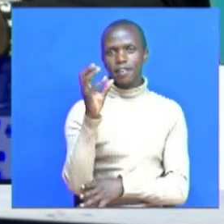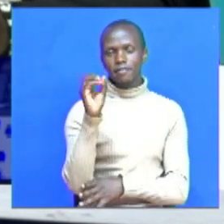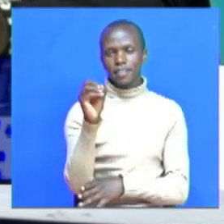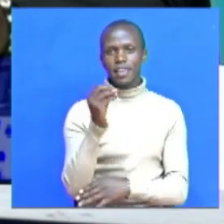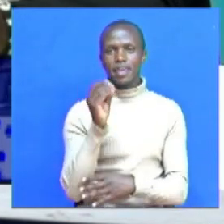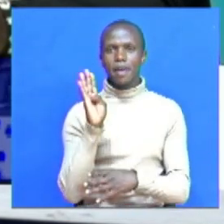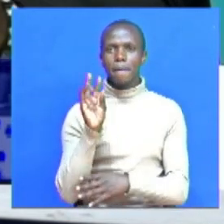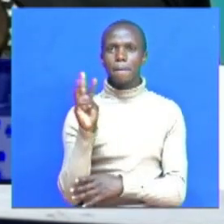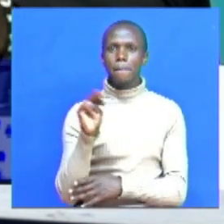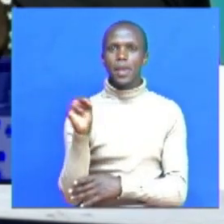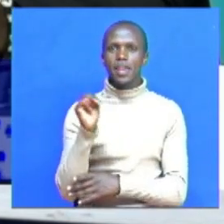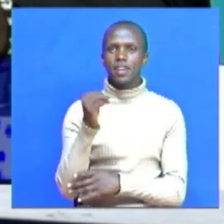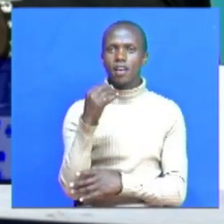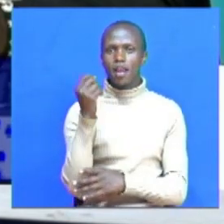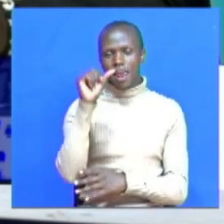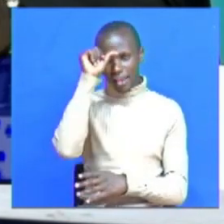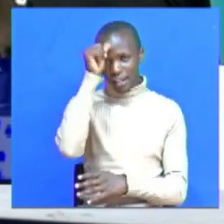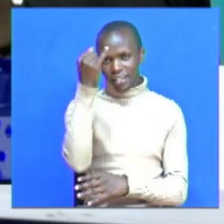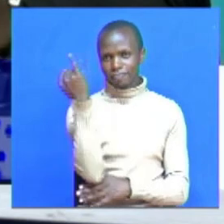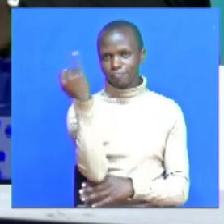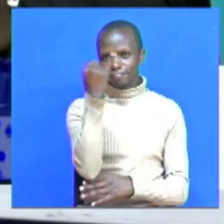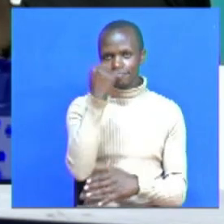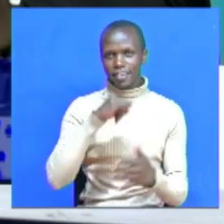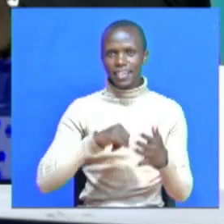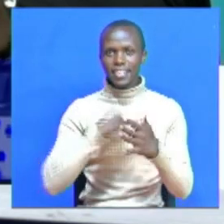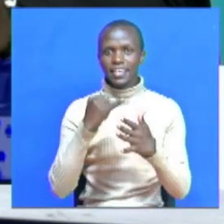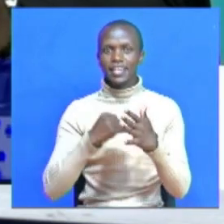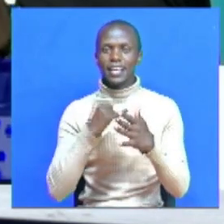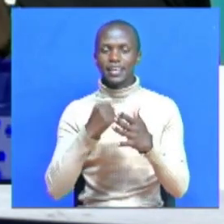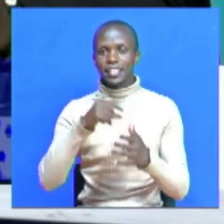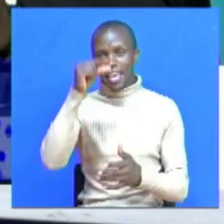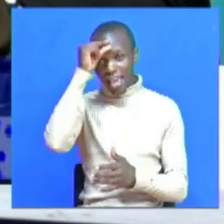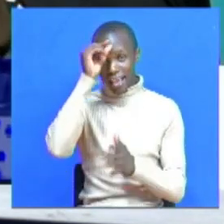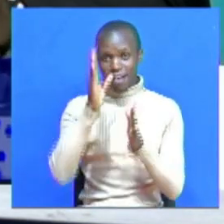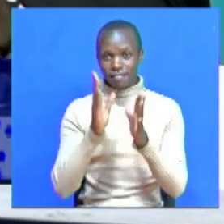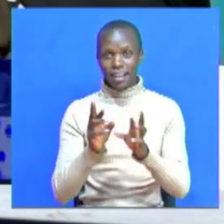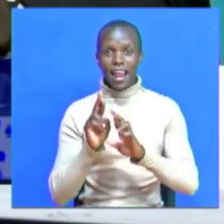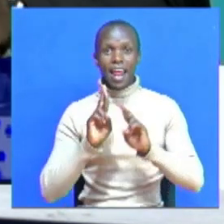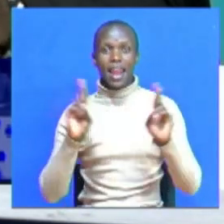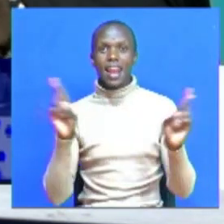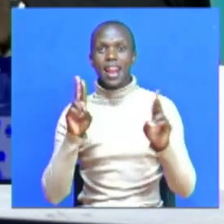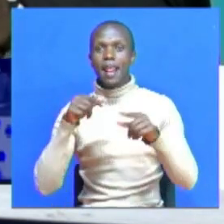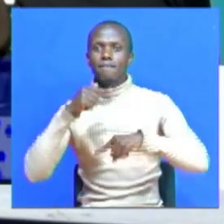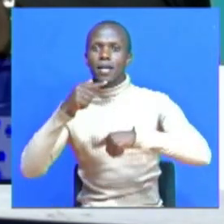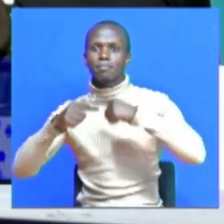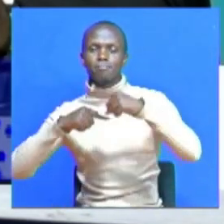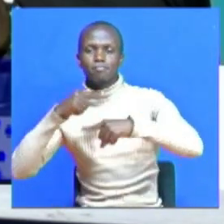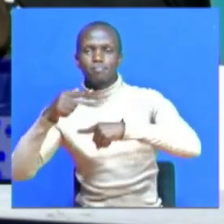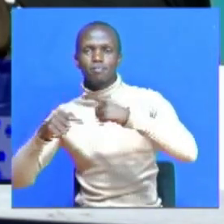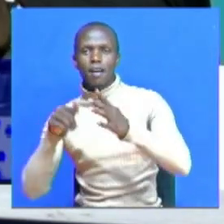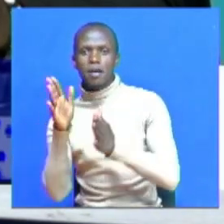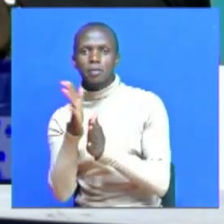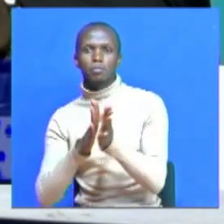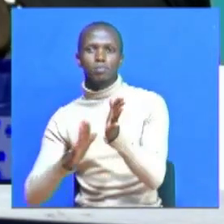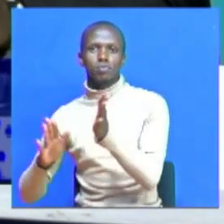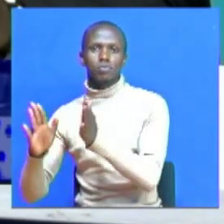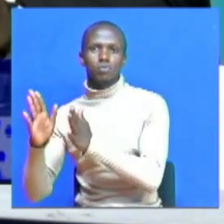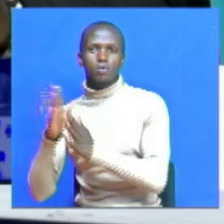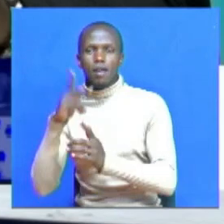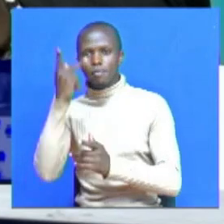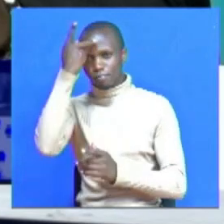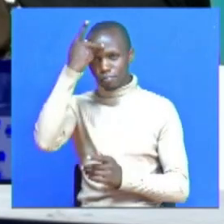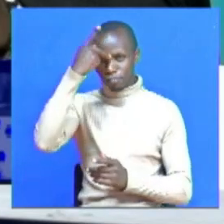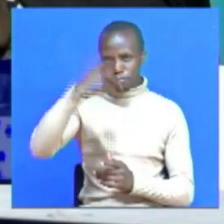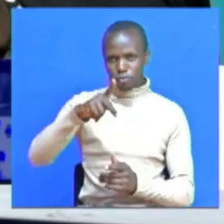the creative arts industry. Governor Cecily Mbarula says they are already in the process of formulating a comprehensive policy aimed